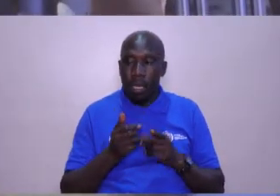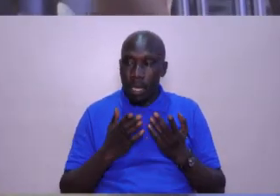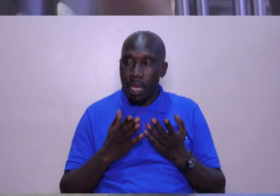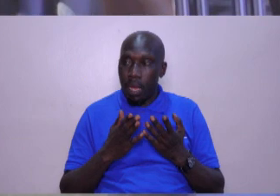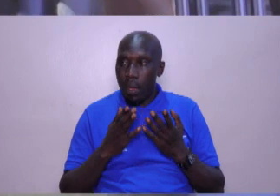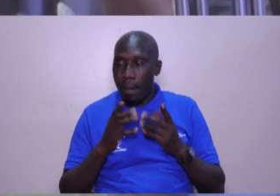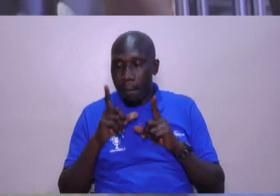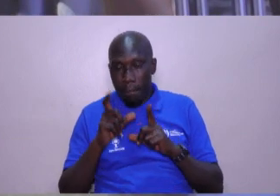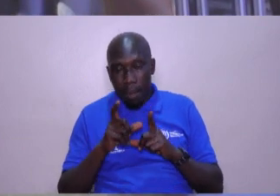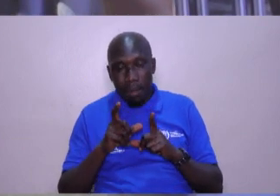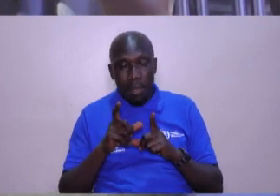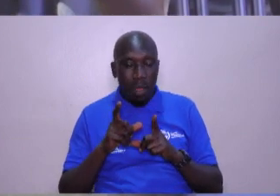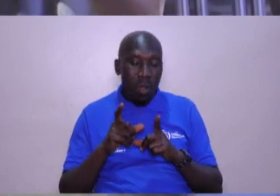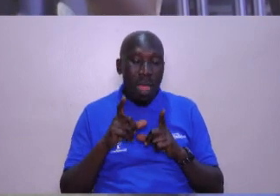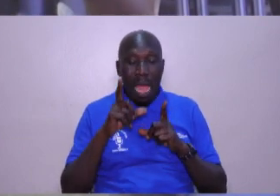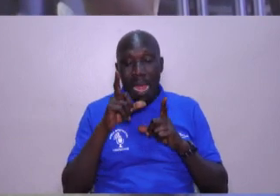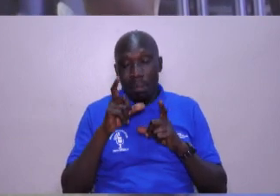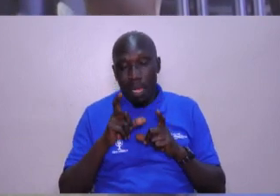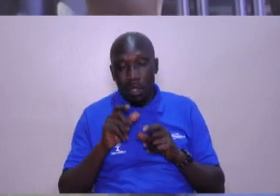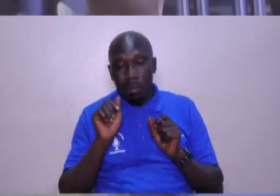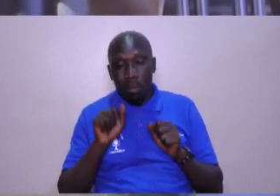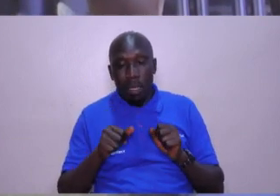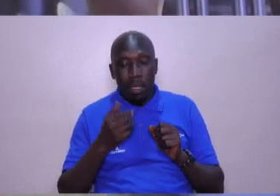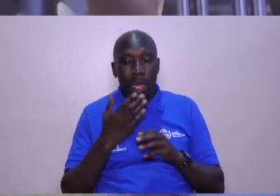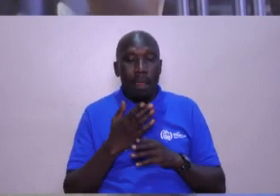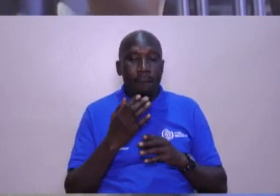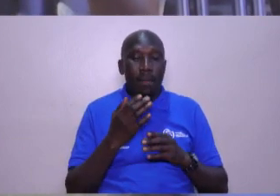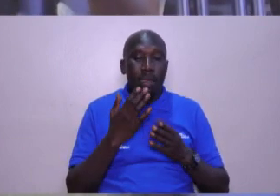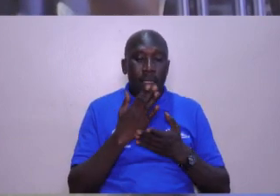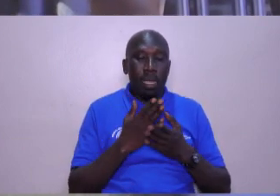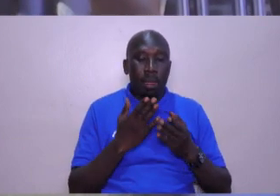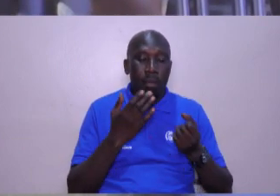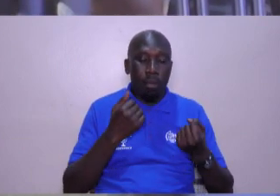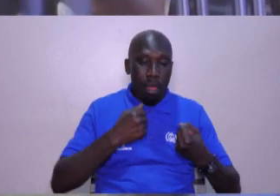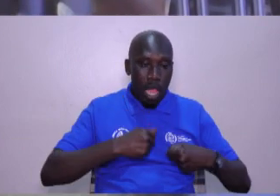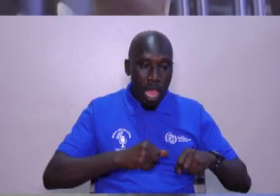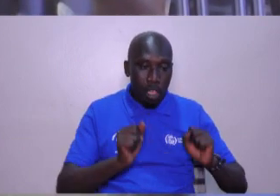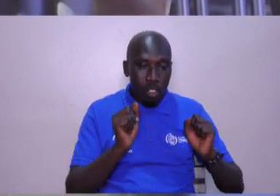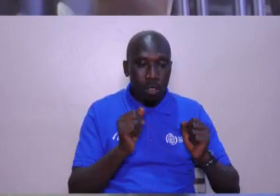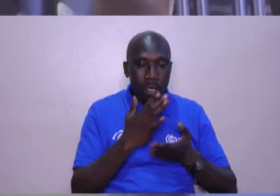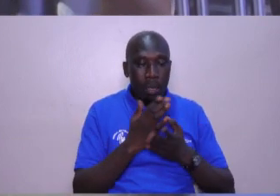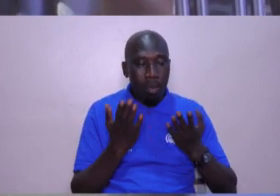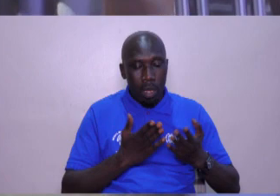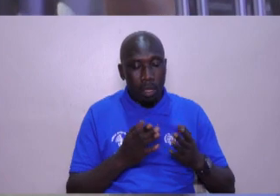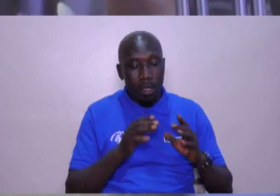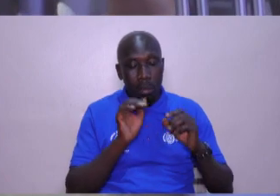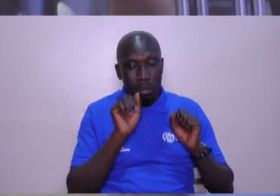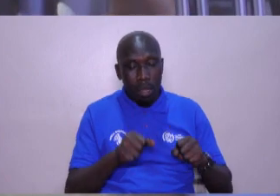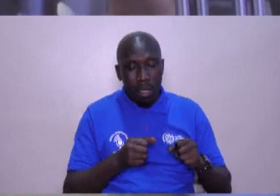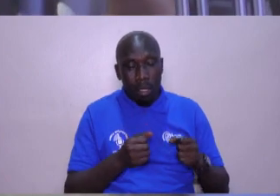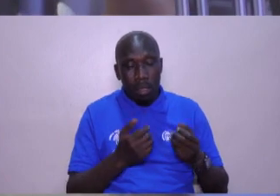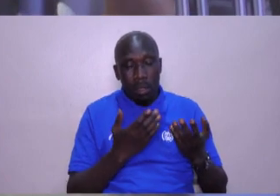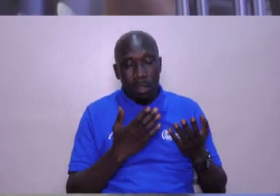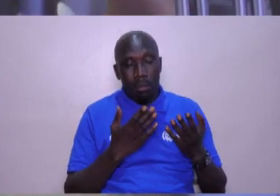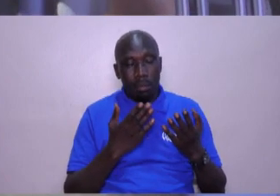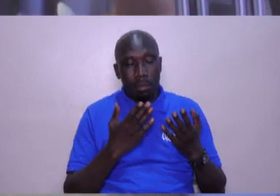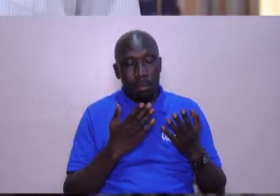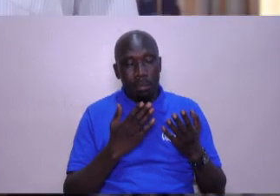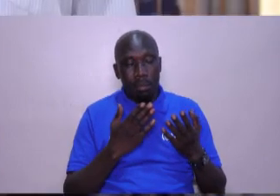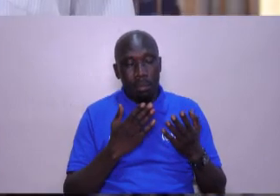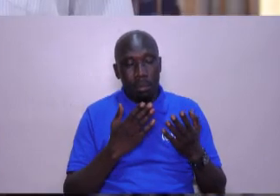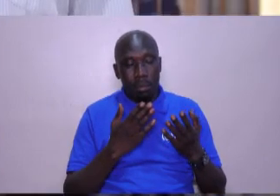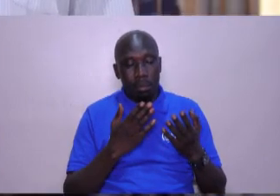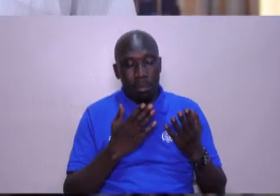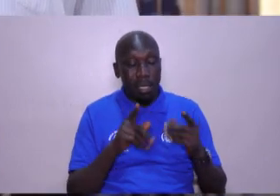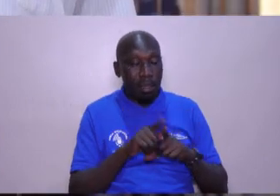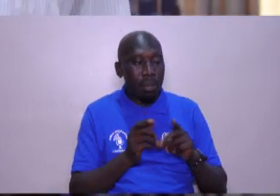There must be a movement, there must be an action somewhere. Okay? So this has to be the